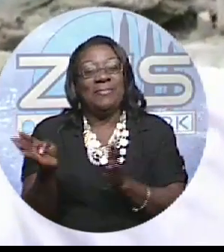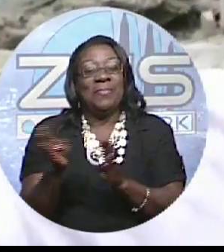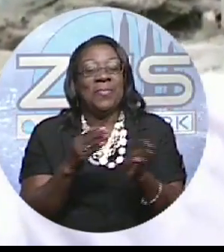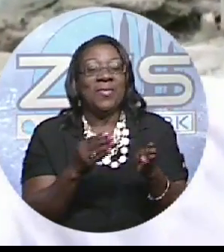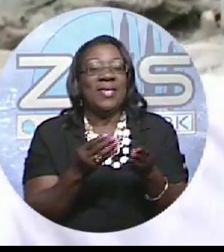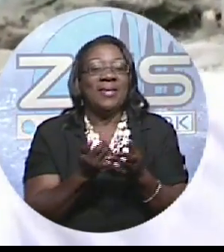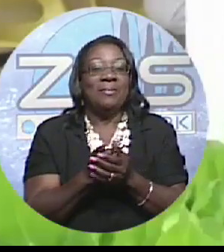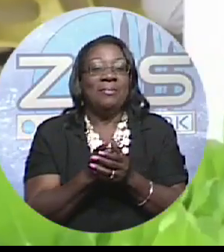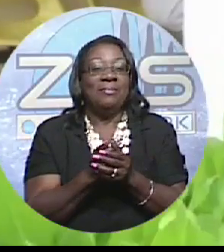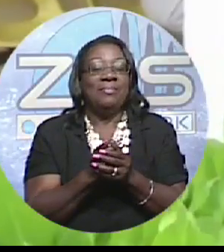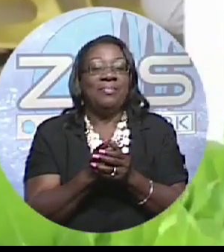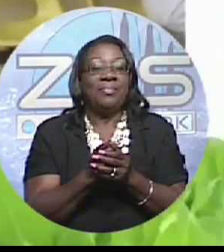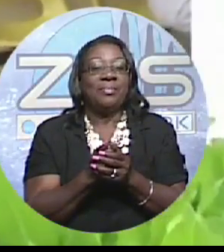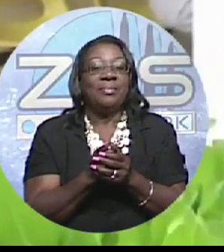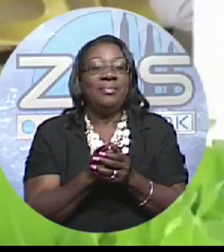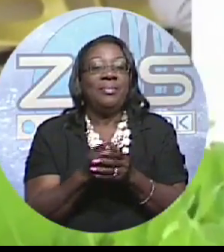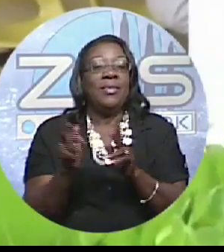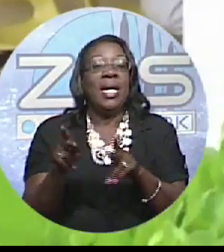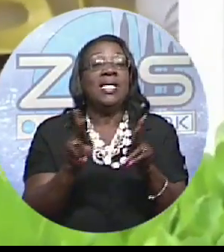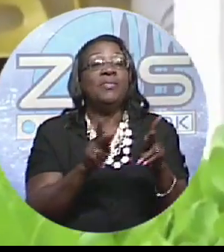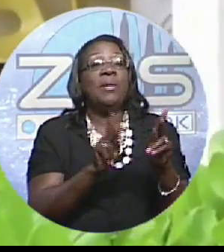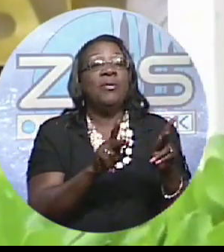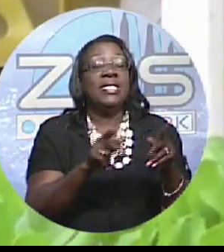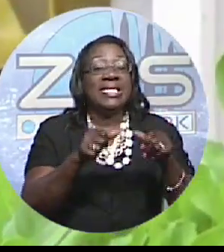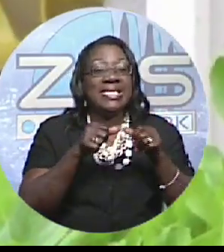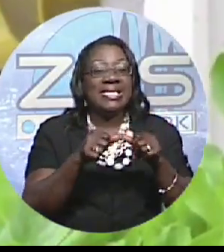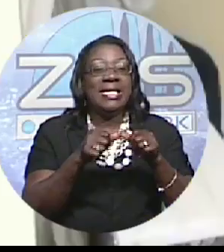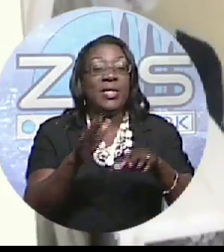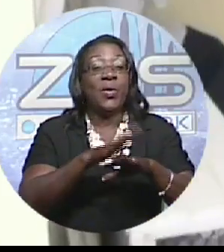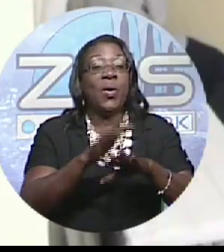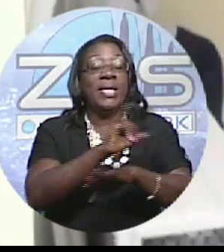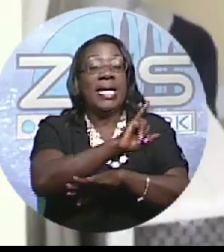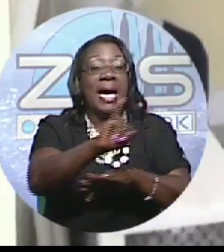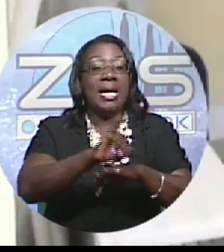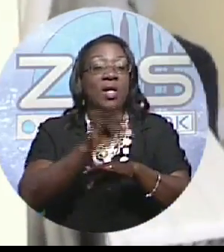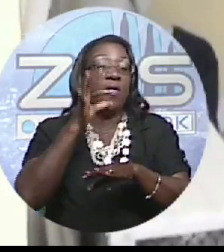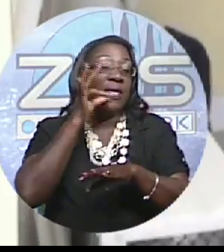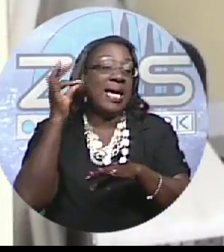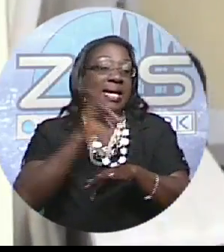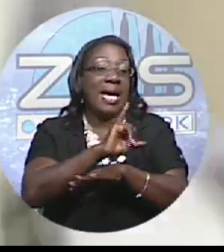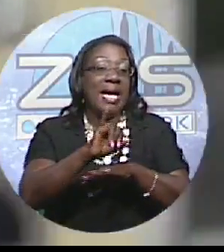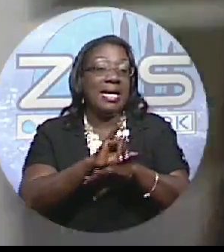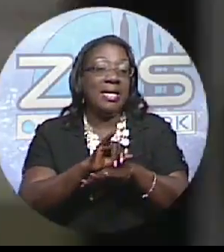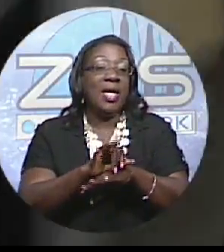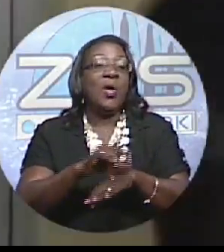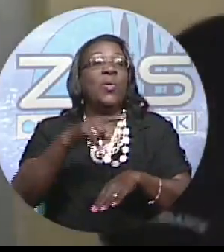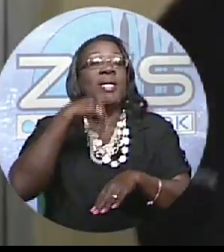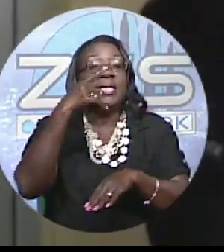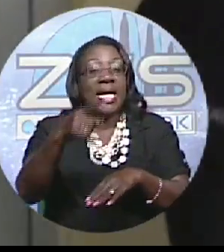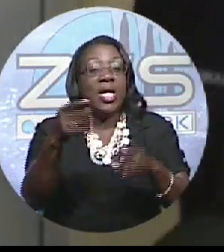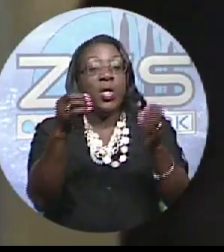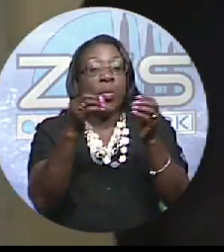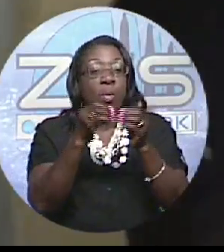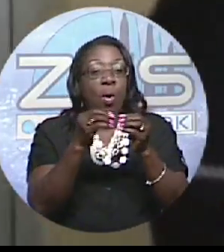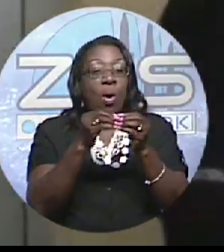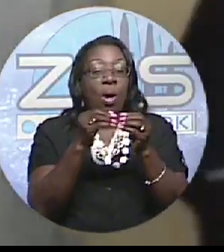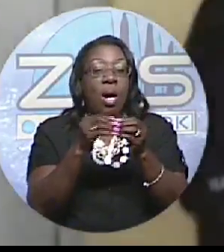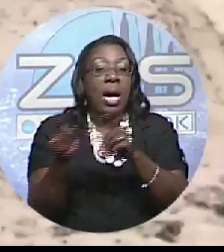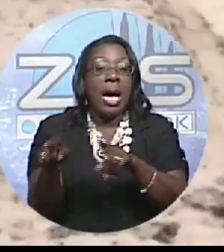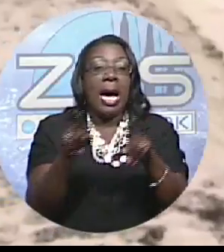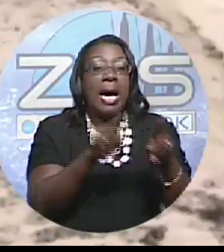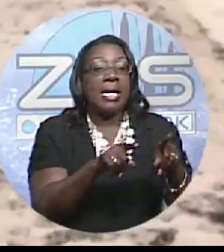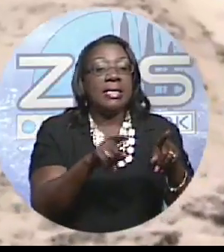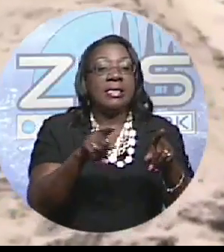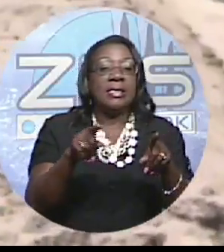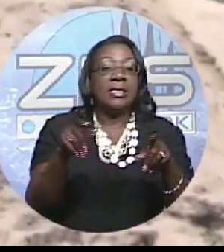just about it. Well, as preparations continue on the island of Cat Island, we will keep you updated ahead of ERIKA. Reporting from